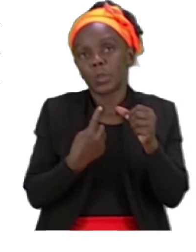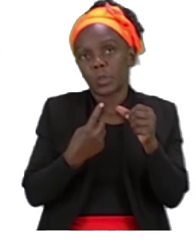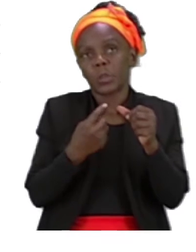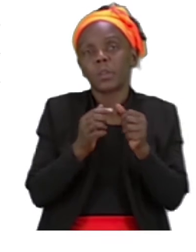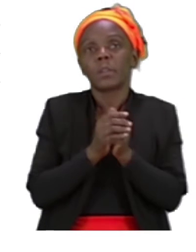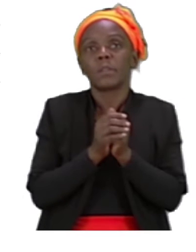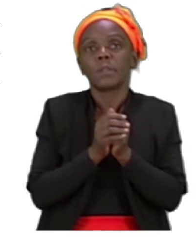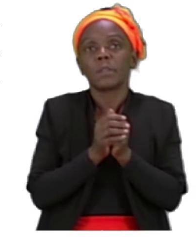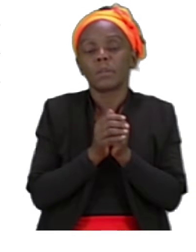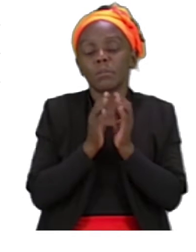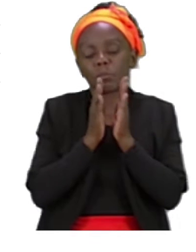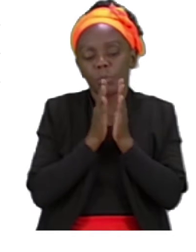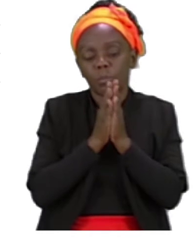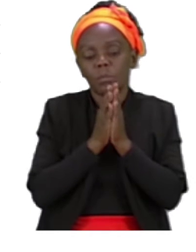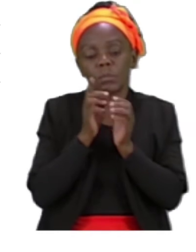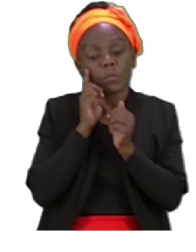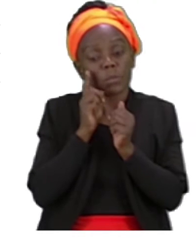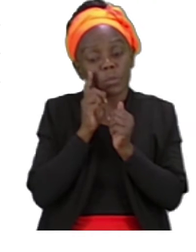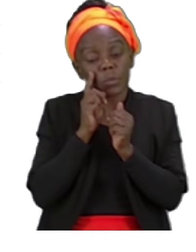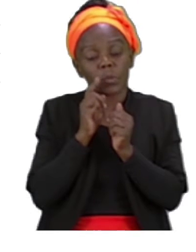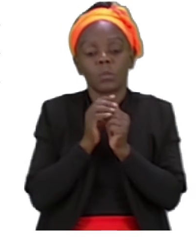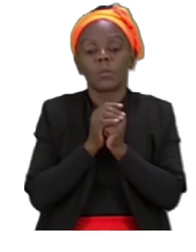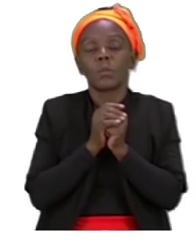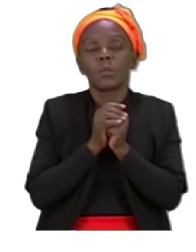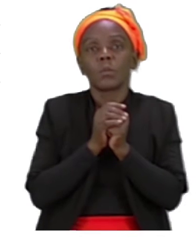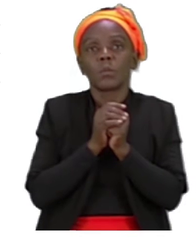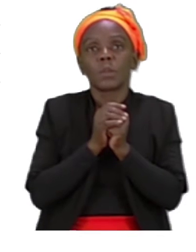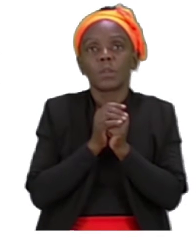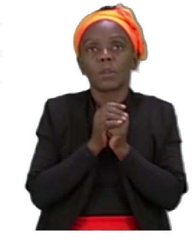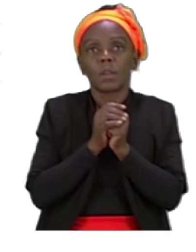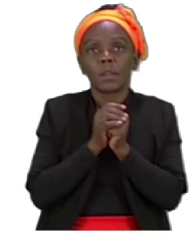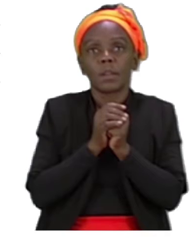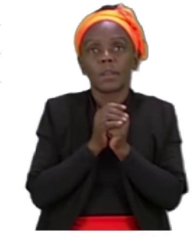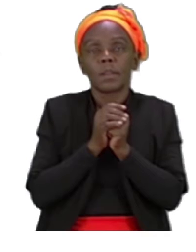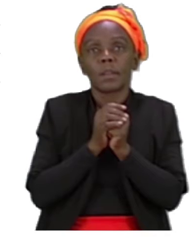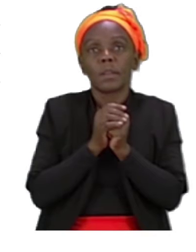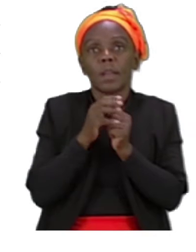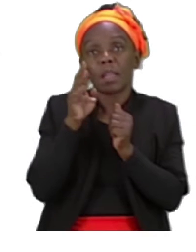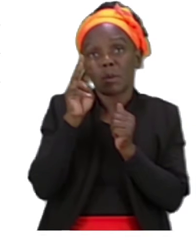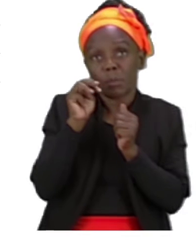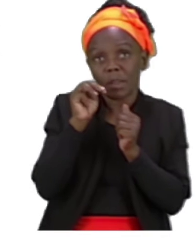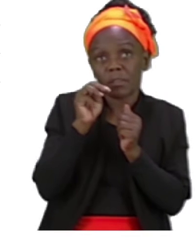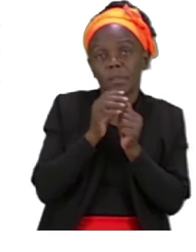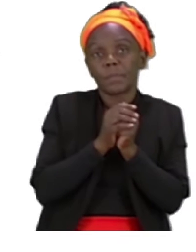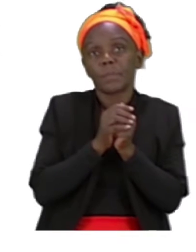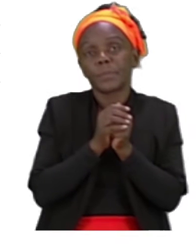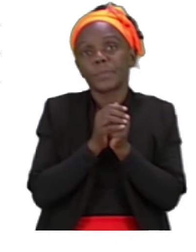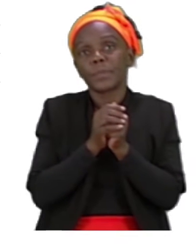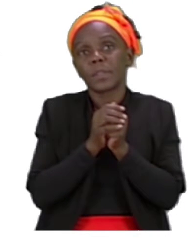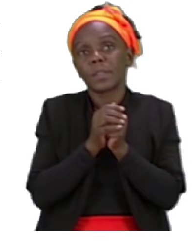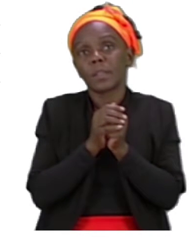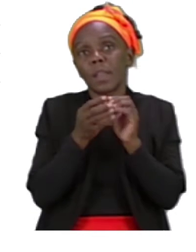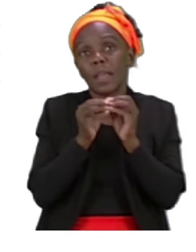in your answer. What day will March finish on? And then number 4